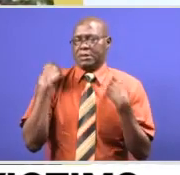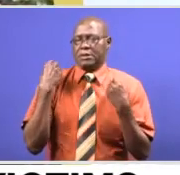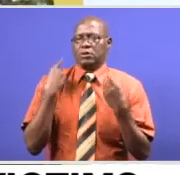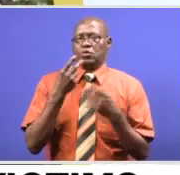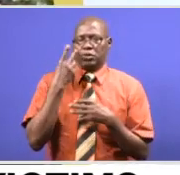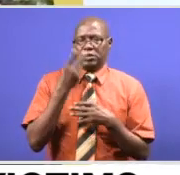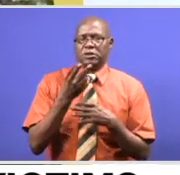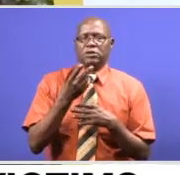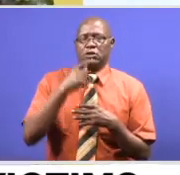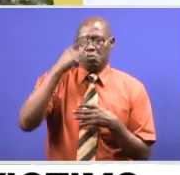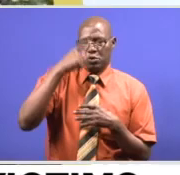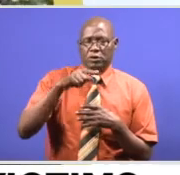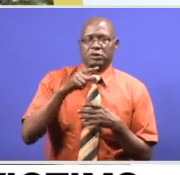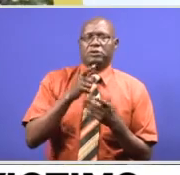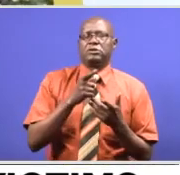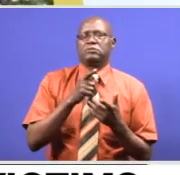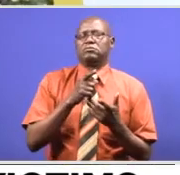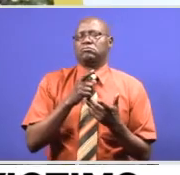seen policies relating to